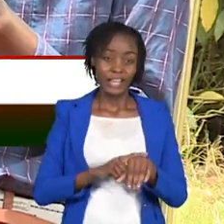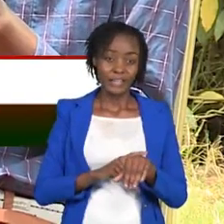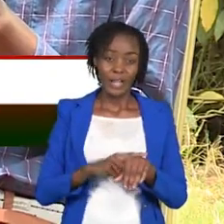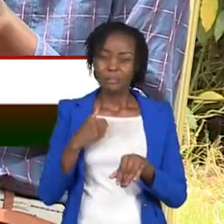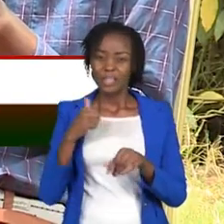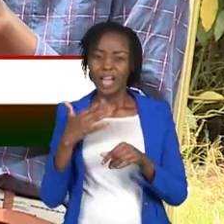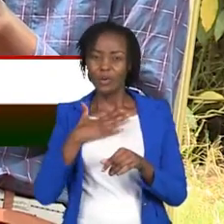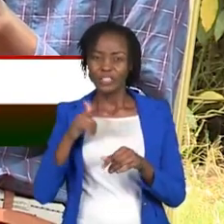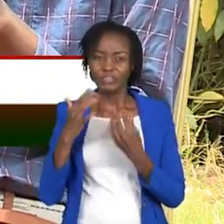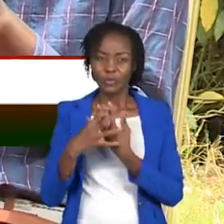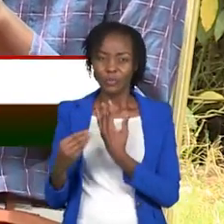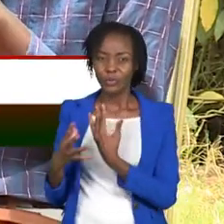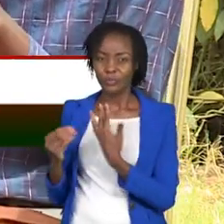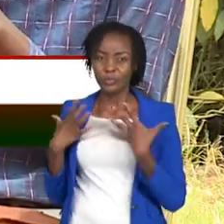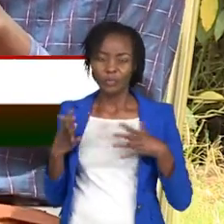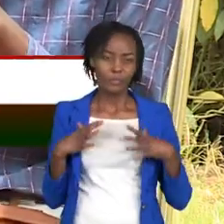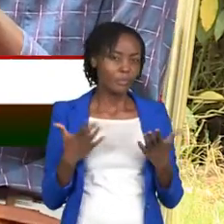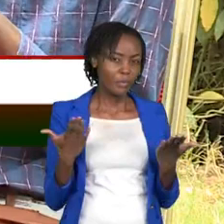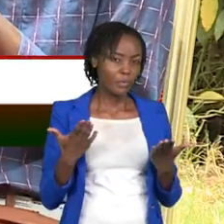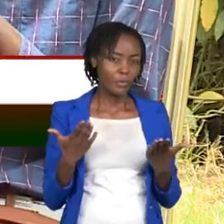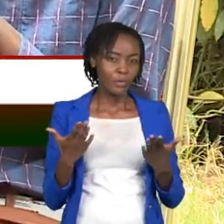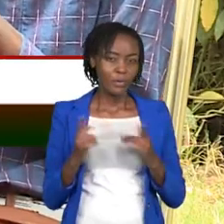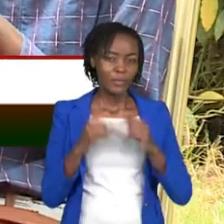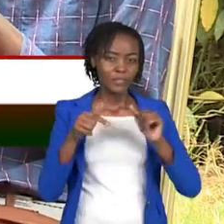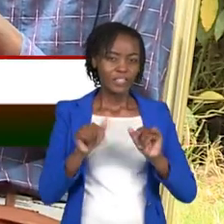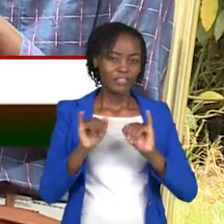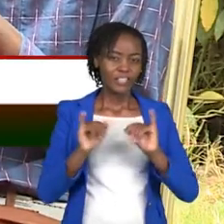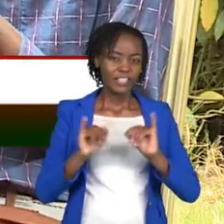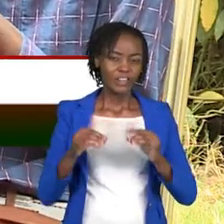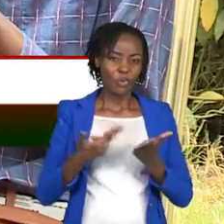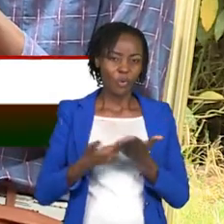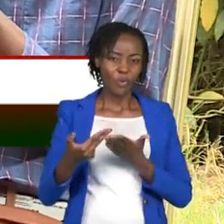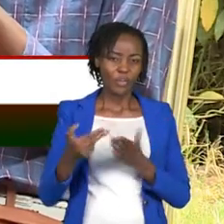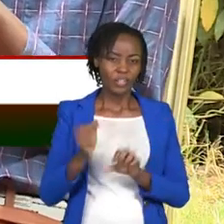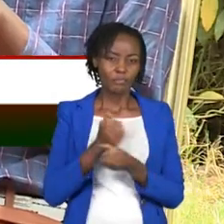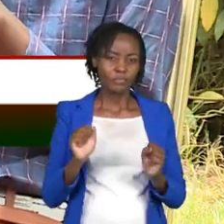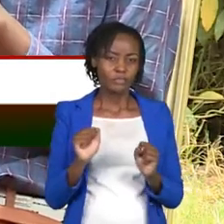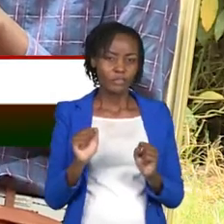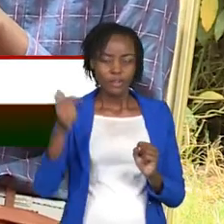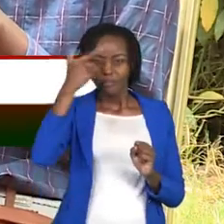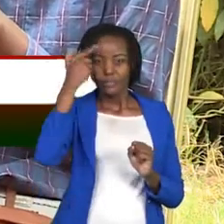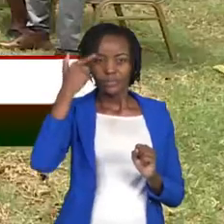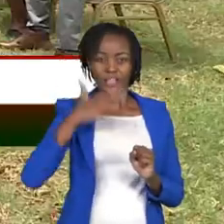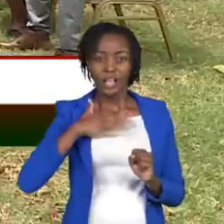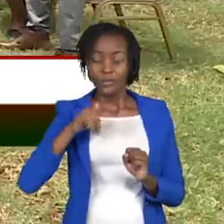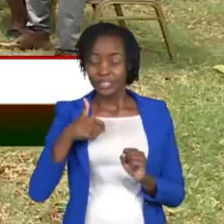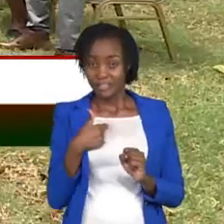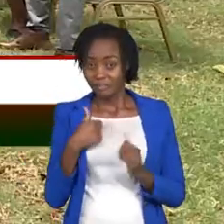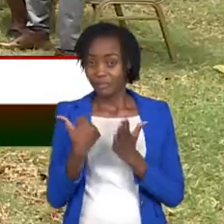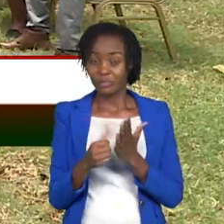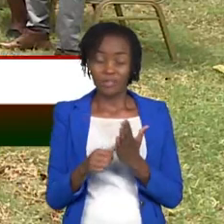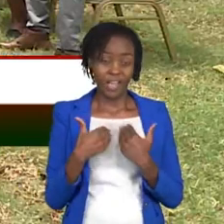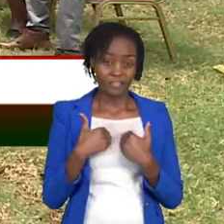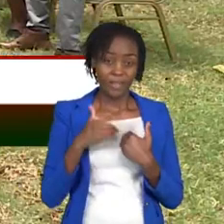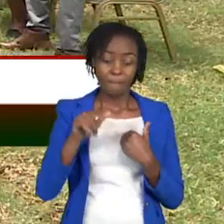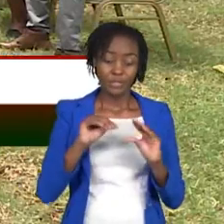justify myself that I'm holy. You cannot be righteous on your own account. You see, we are all into this mess, and we have to fix it